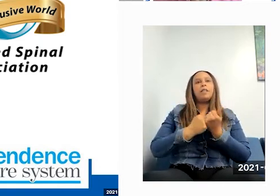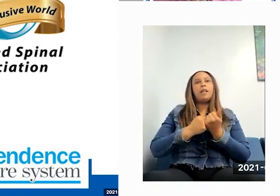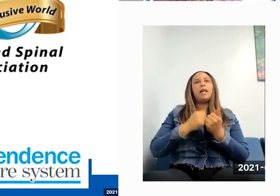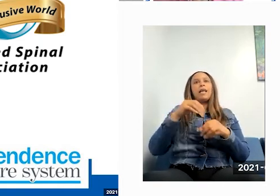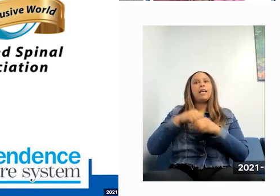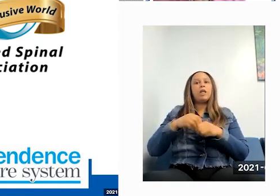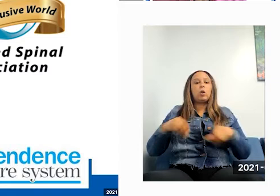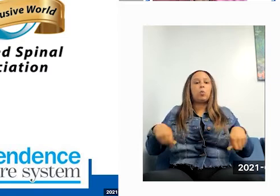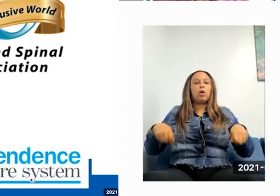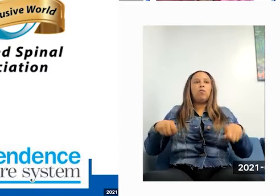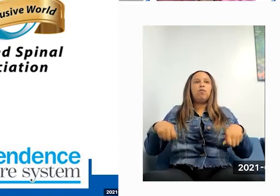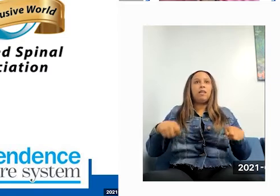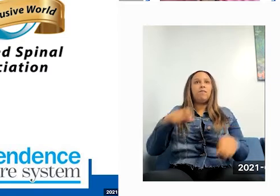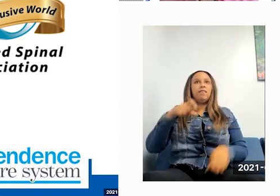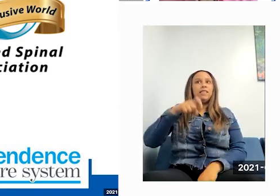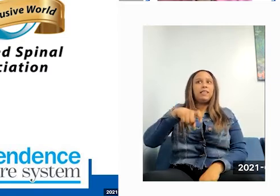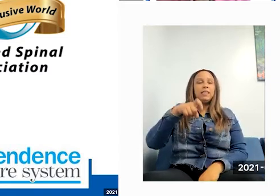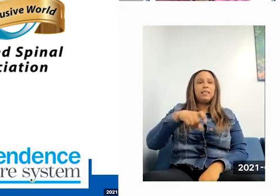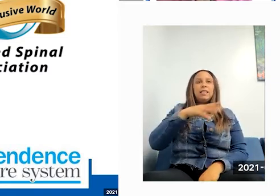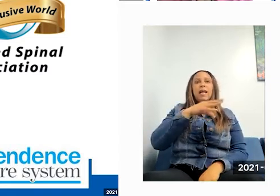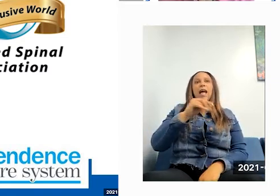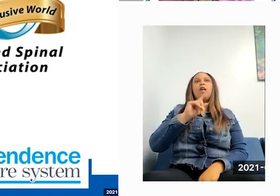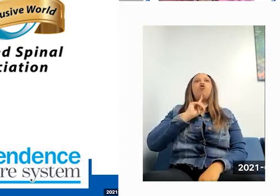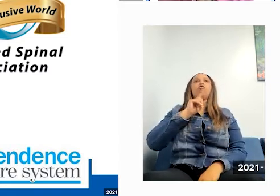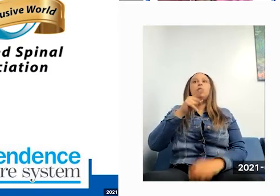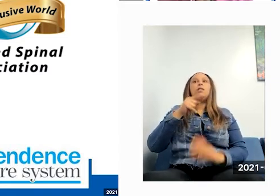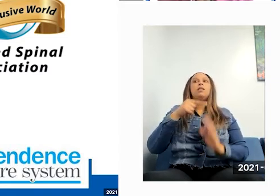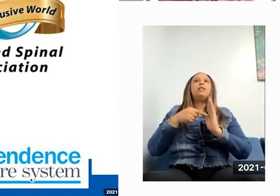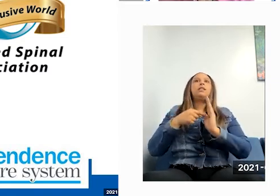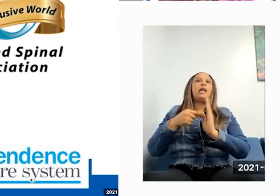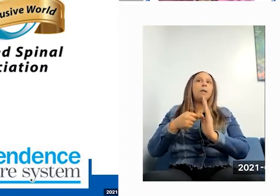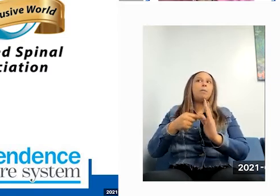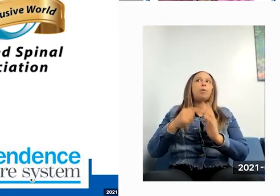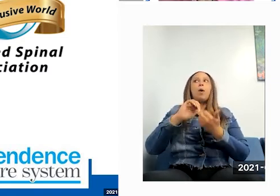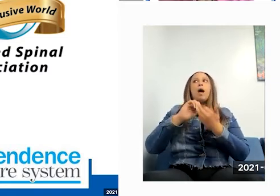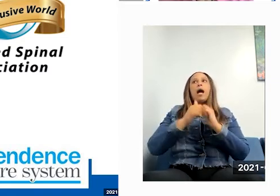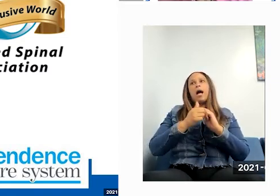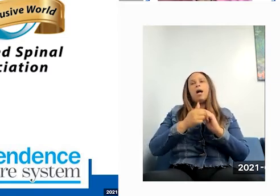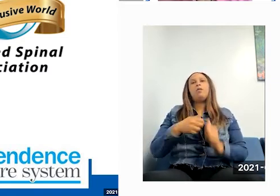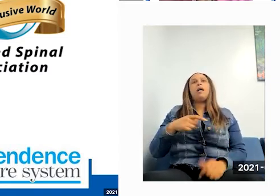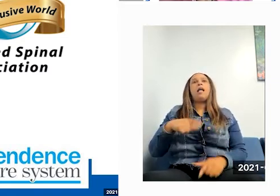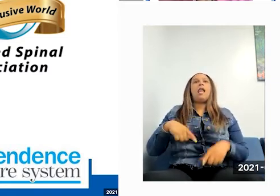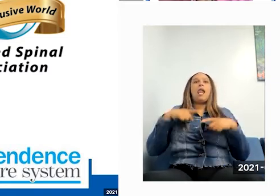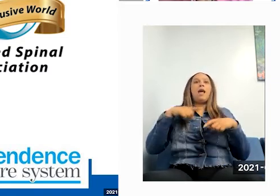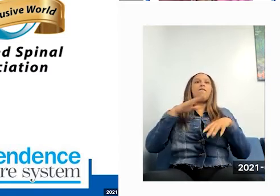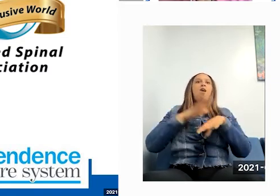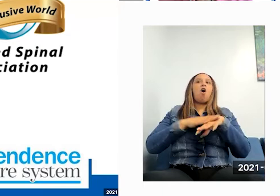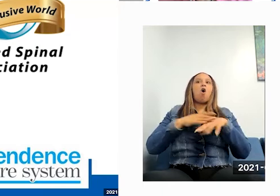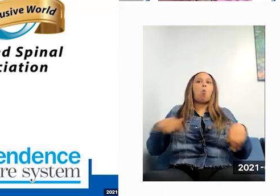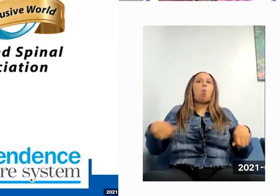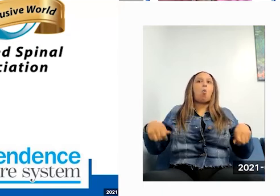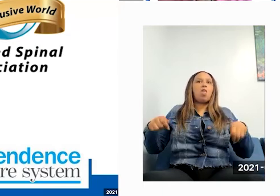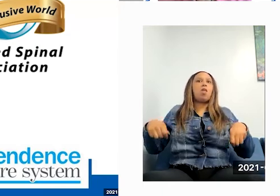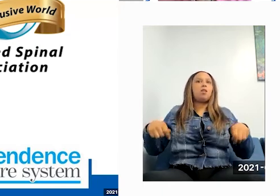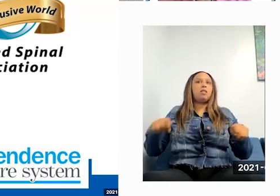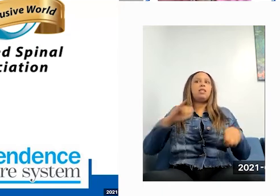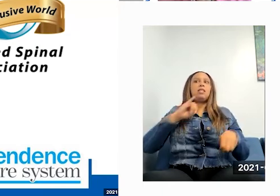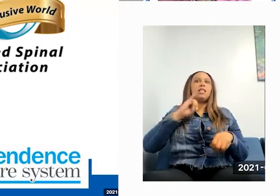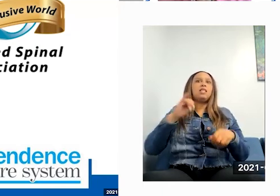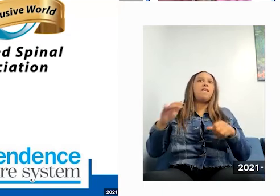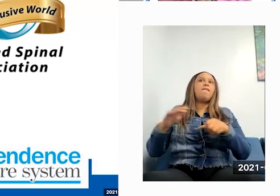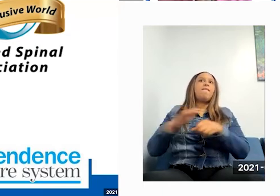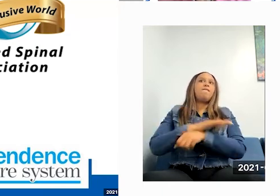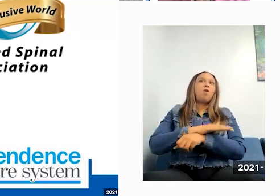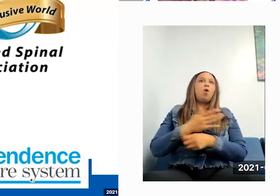needs and real examples of how life on wheels is a full and